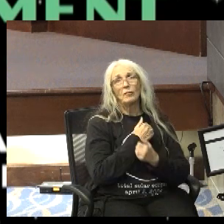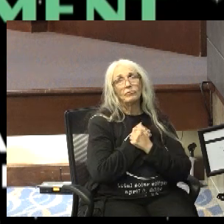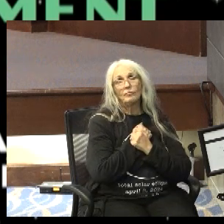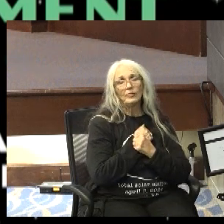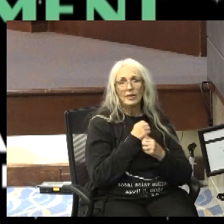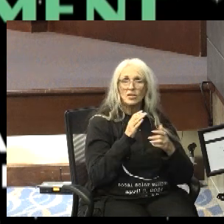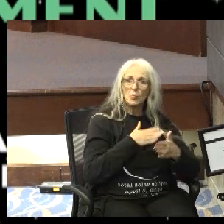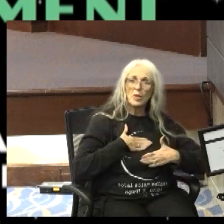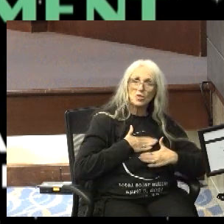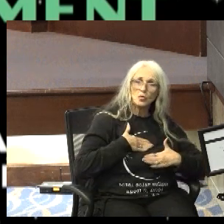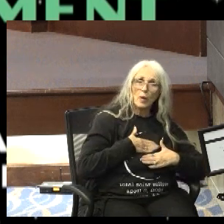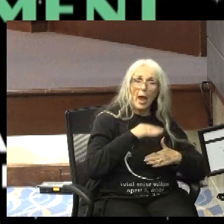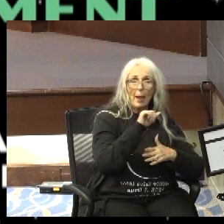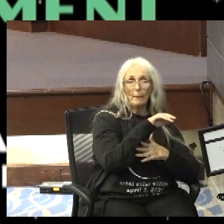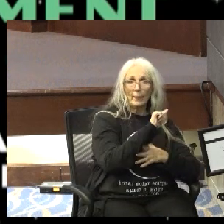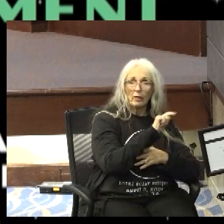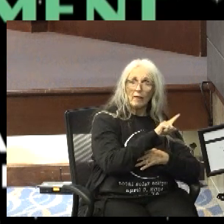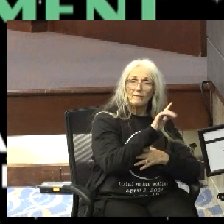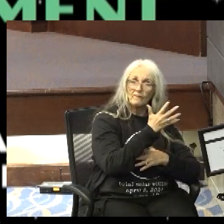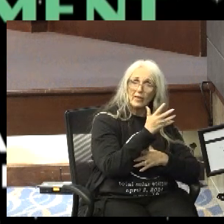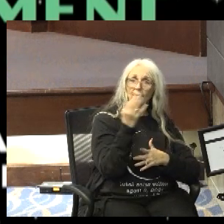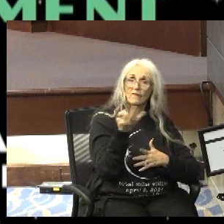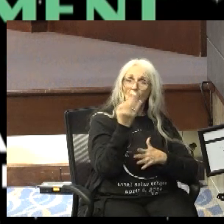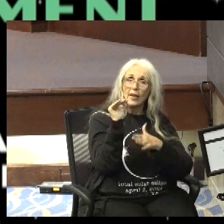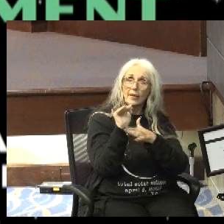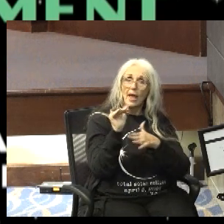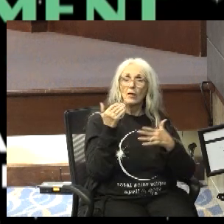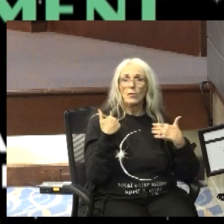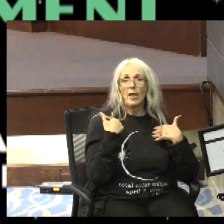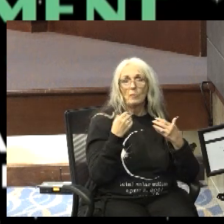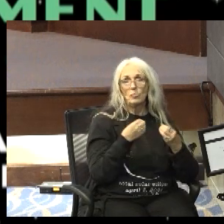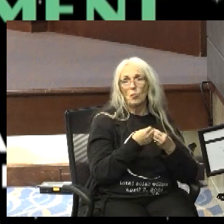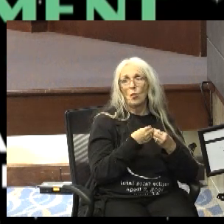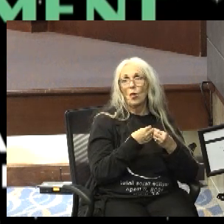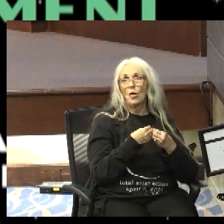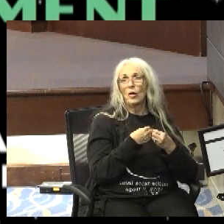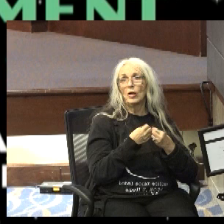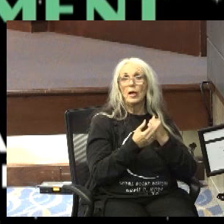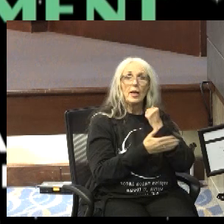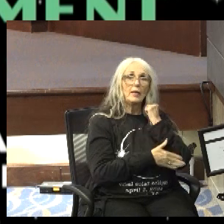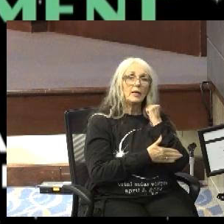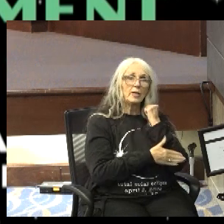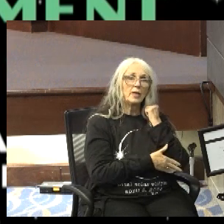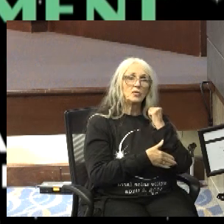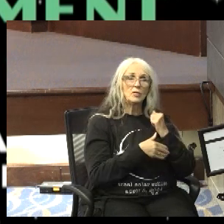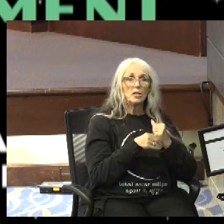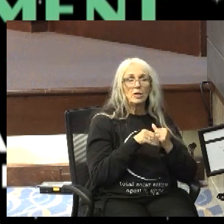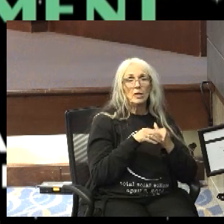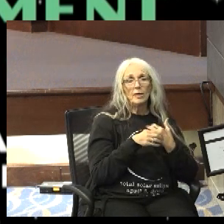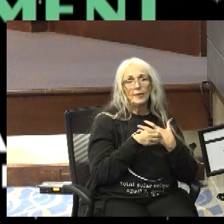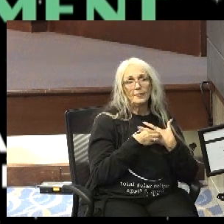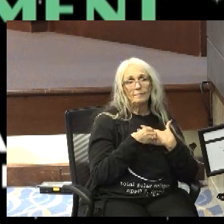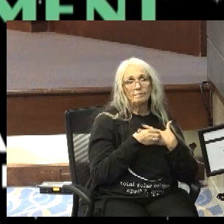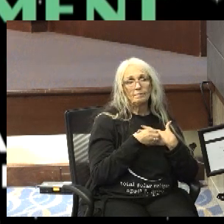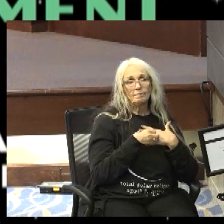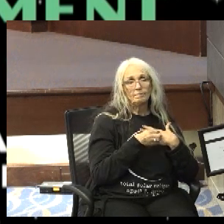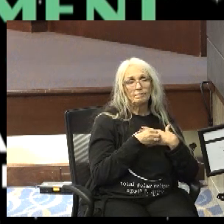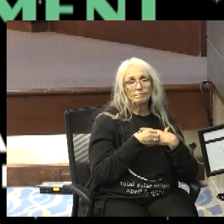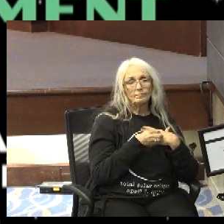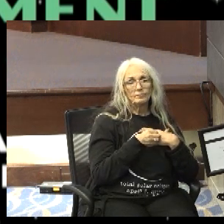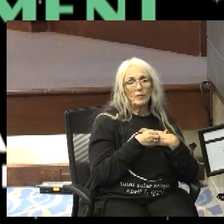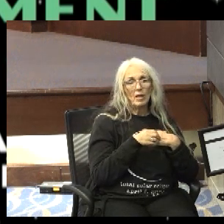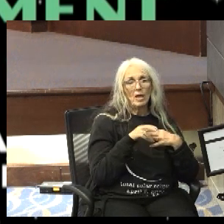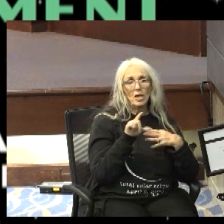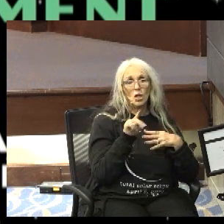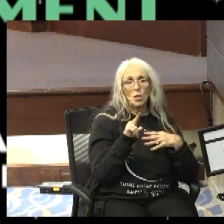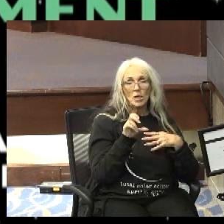But on April 5th, on the Friday night, we will be having more in the country and indie rock vein, Band of Horses and